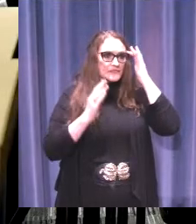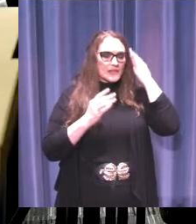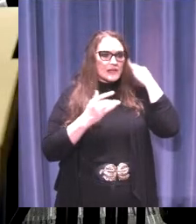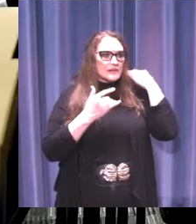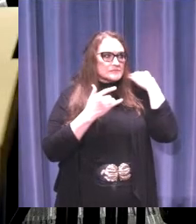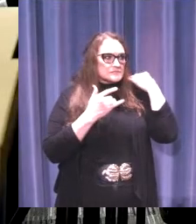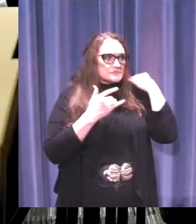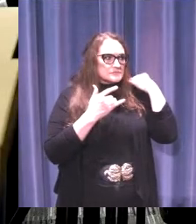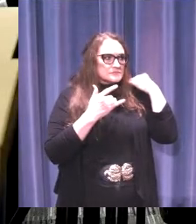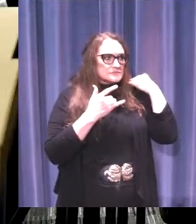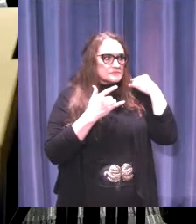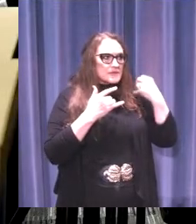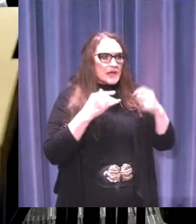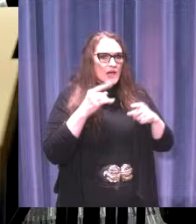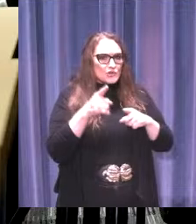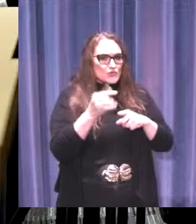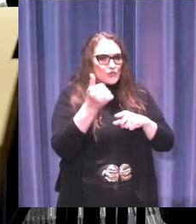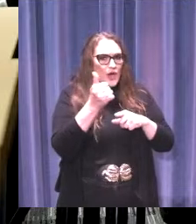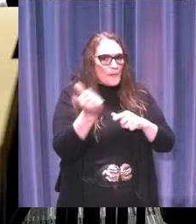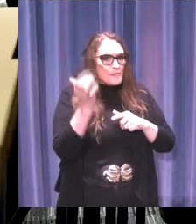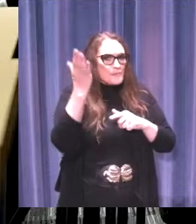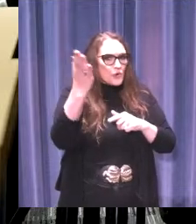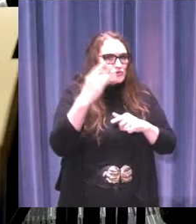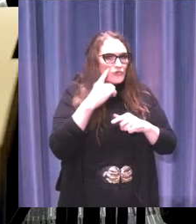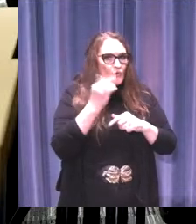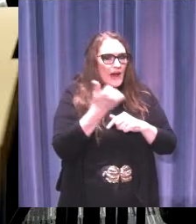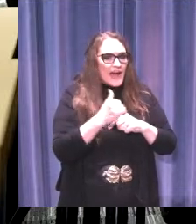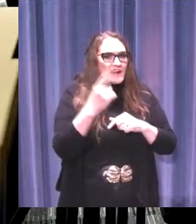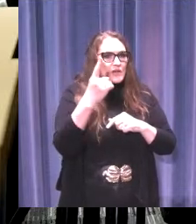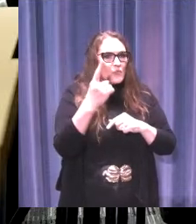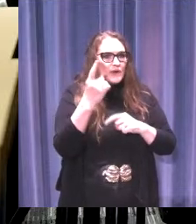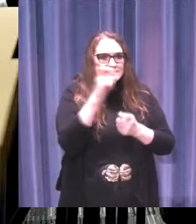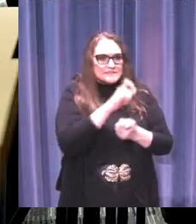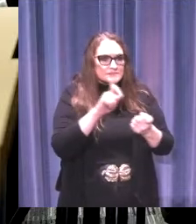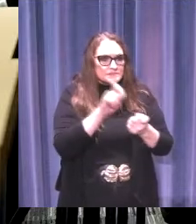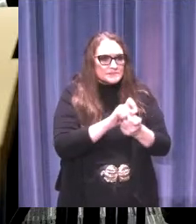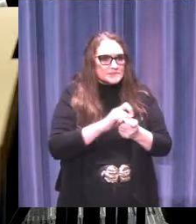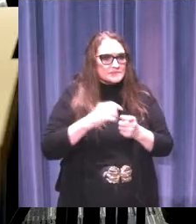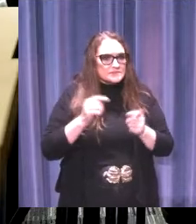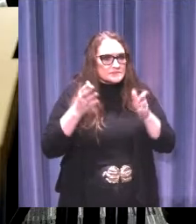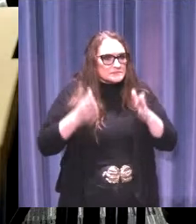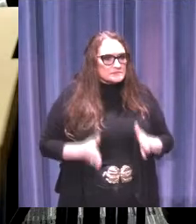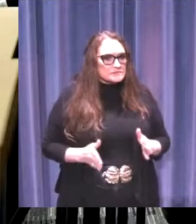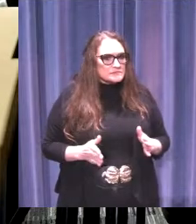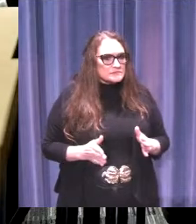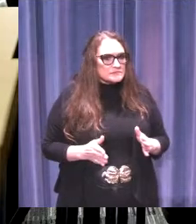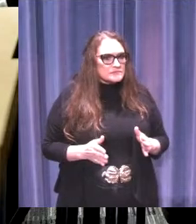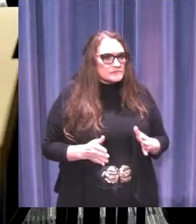Saying then, is there a motion for any one particular candidate?